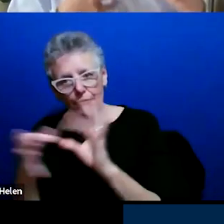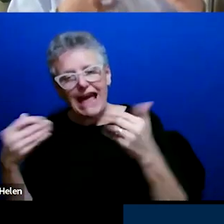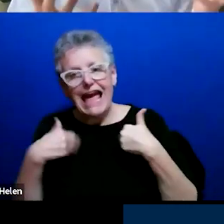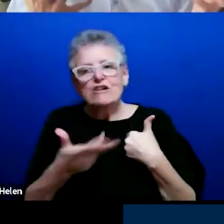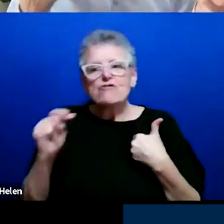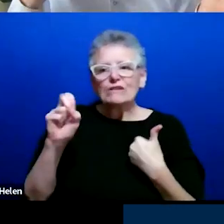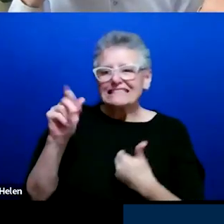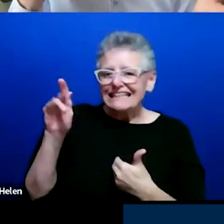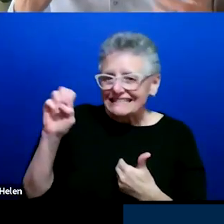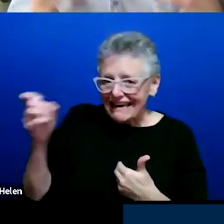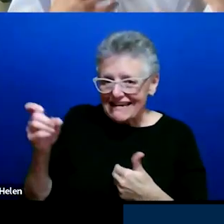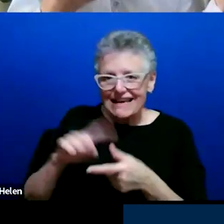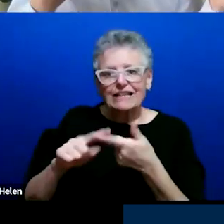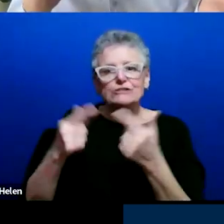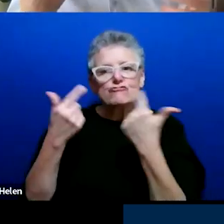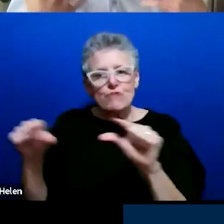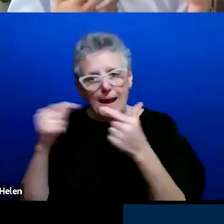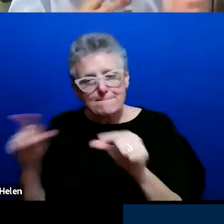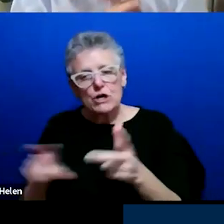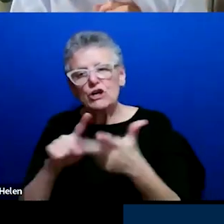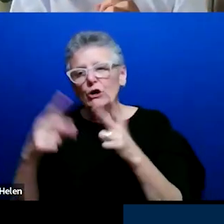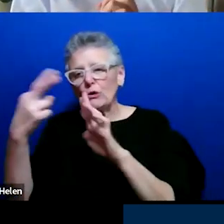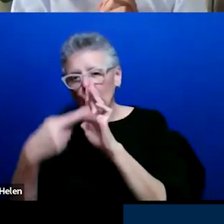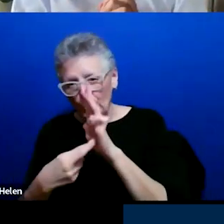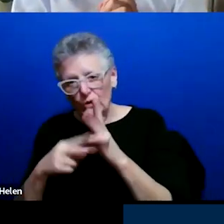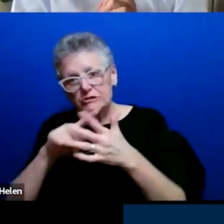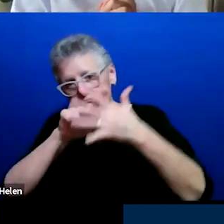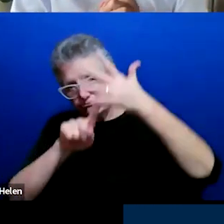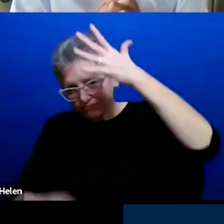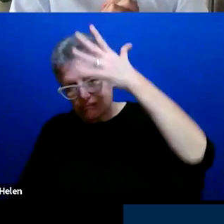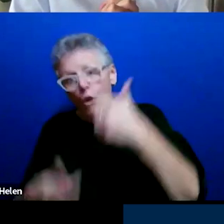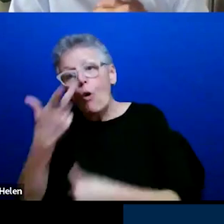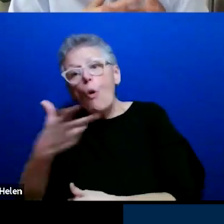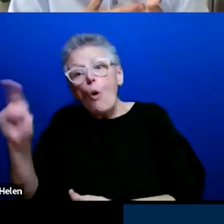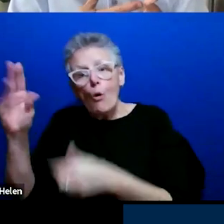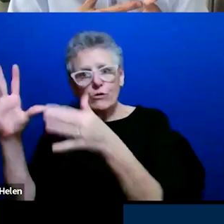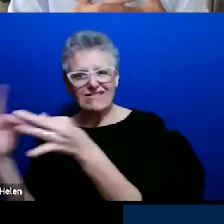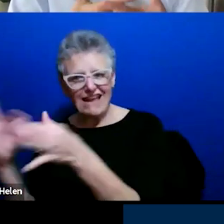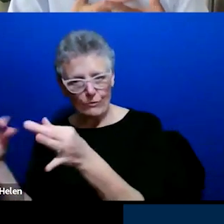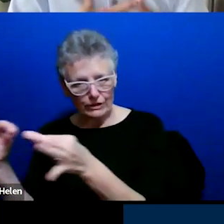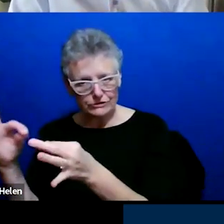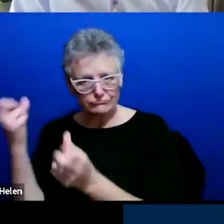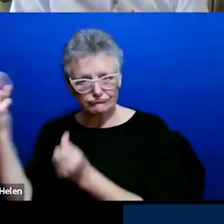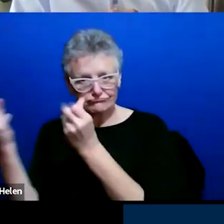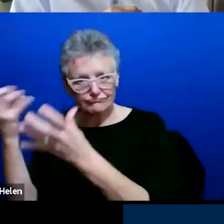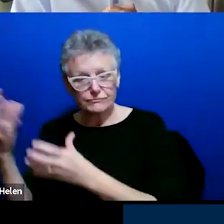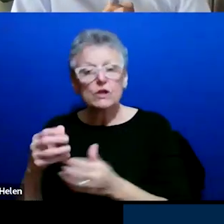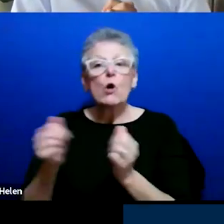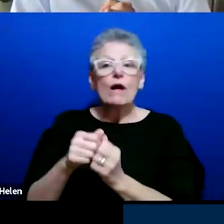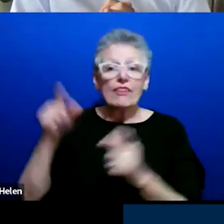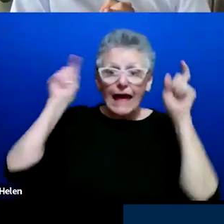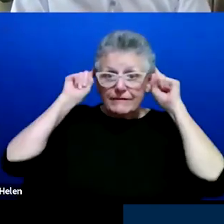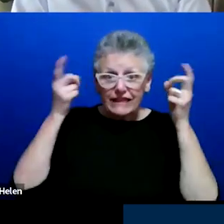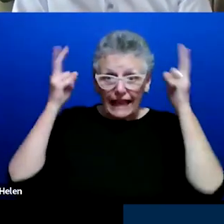its own syntax, grammatical structure, rules, and all of that. When amplification